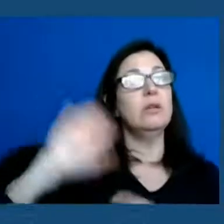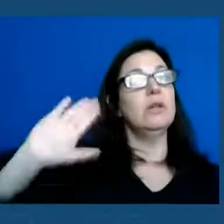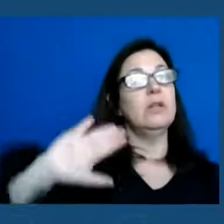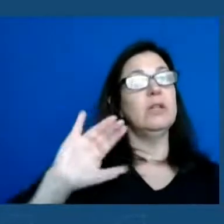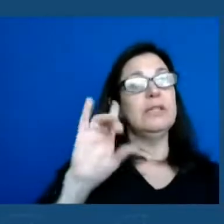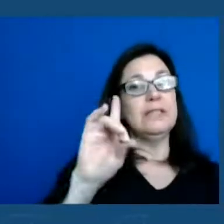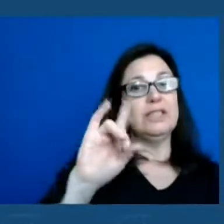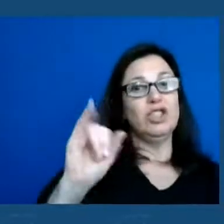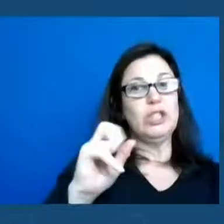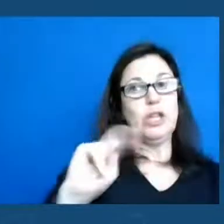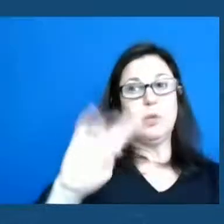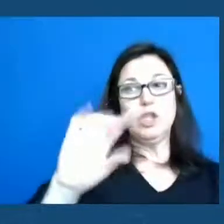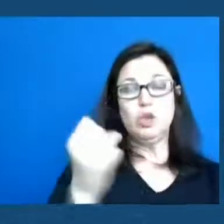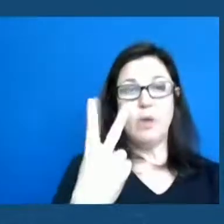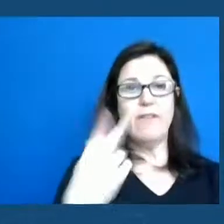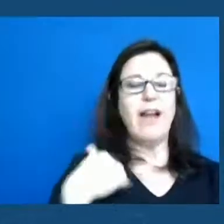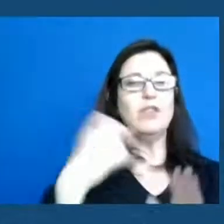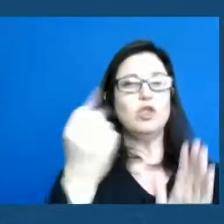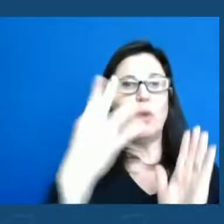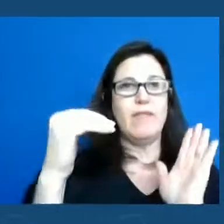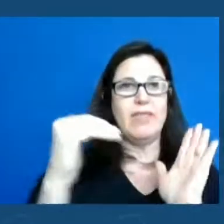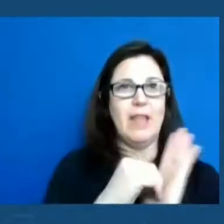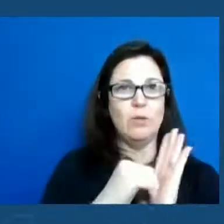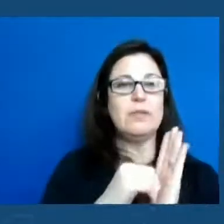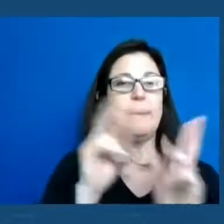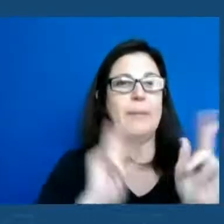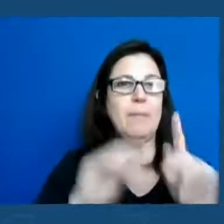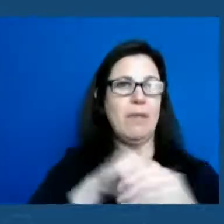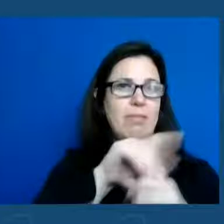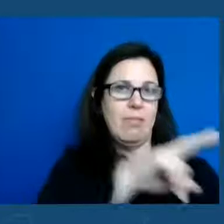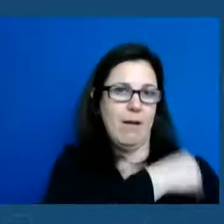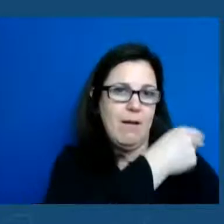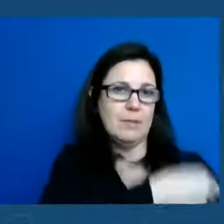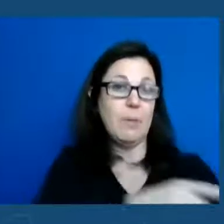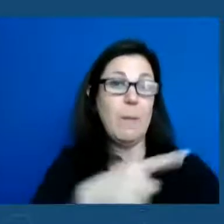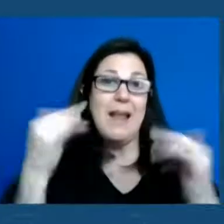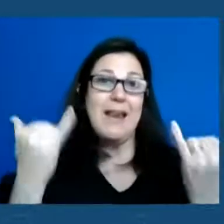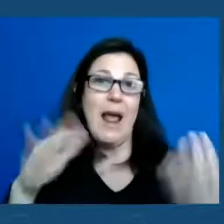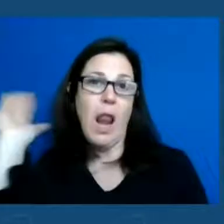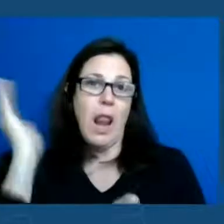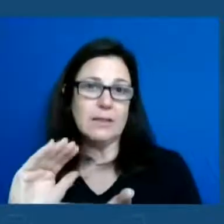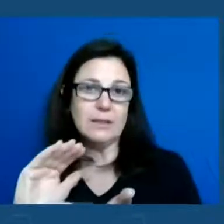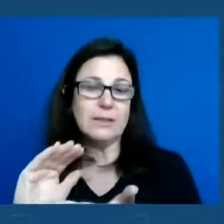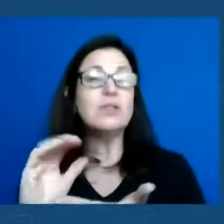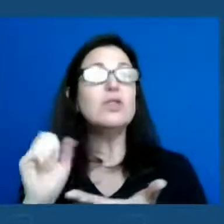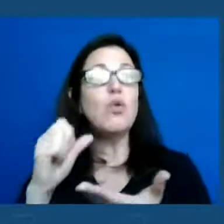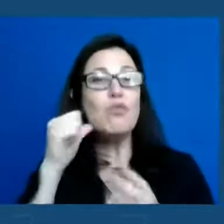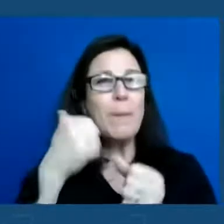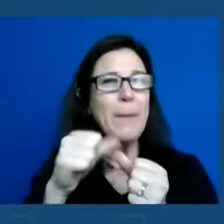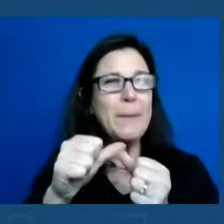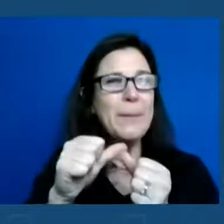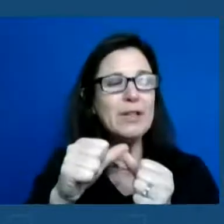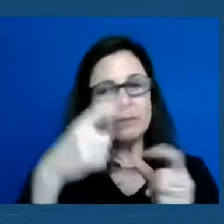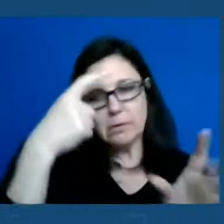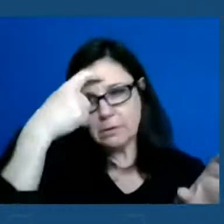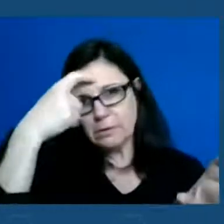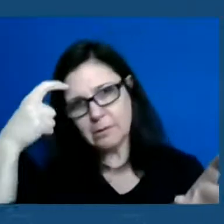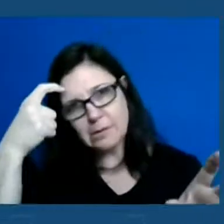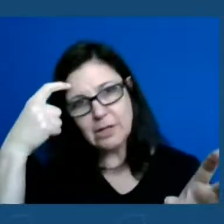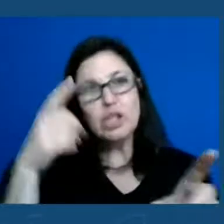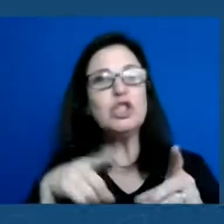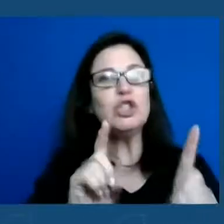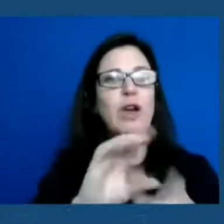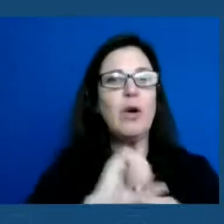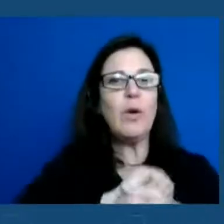hospitalized on January 12th, and you're probably still going through PTSD of what that was like in a COVID unit at a time